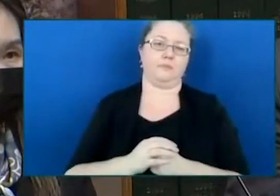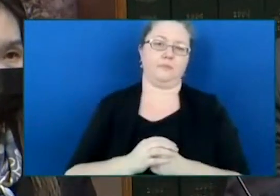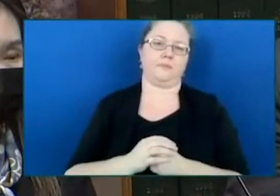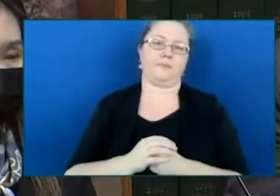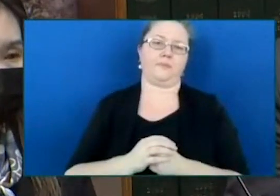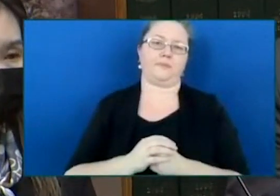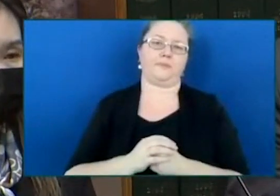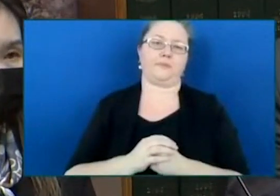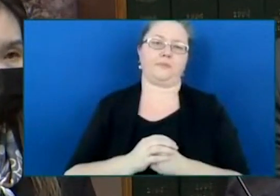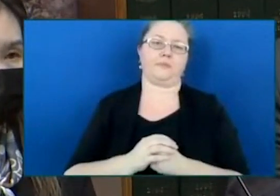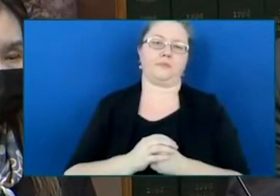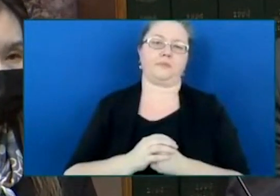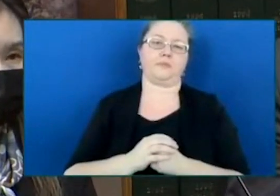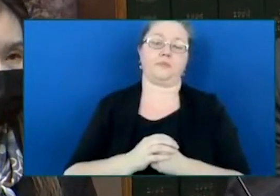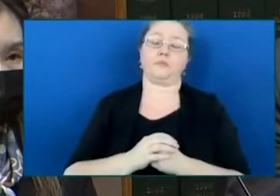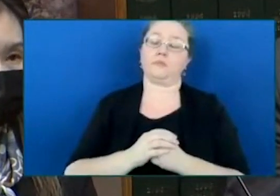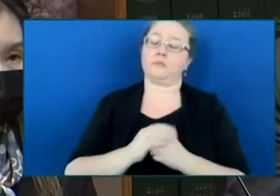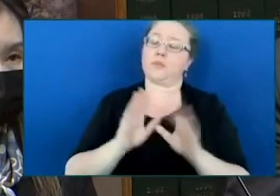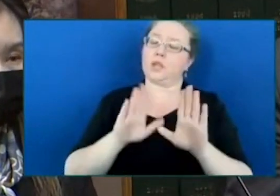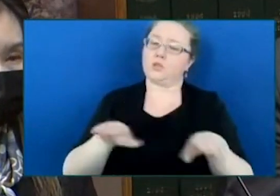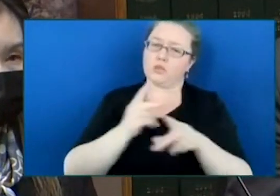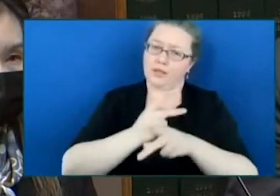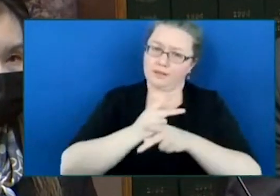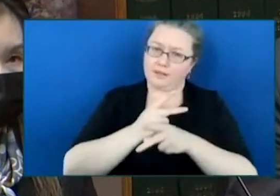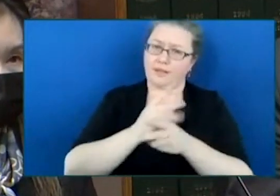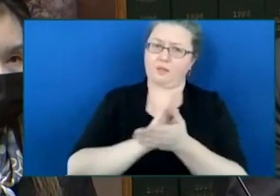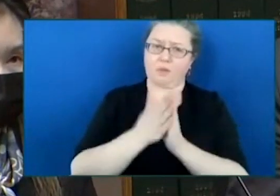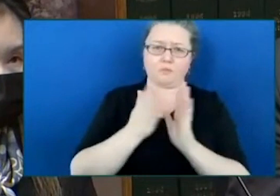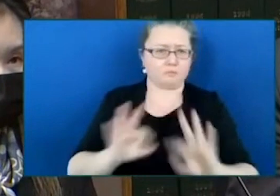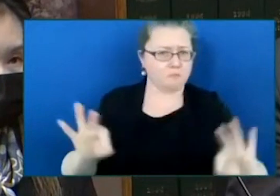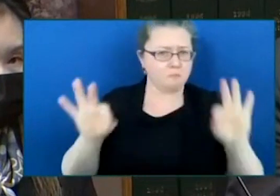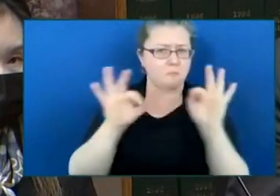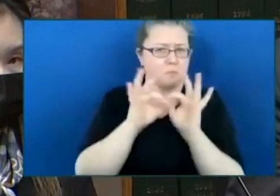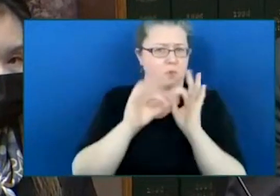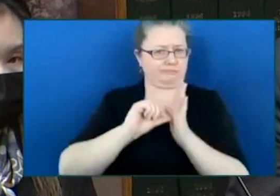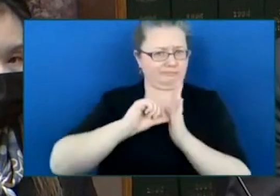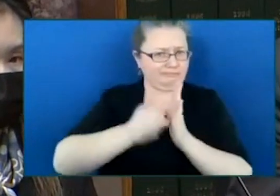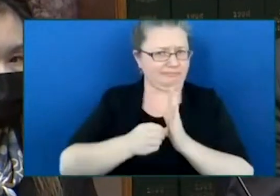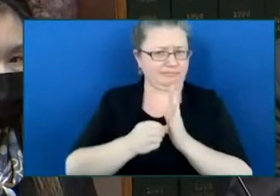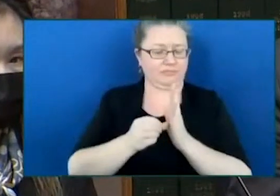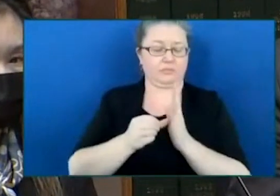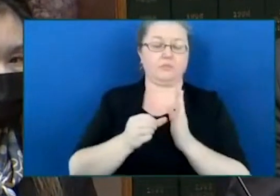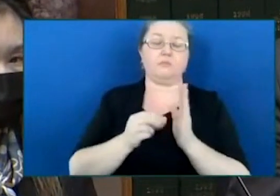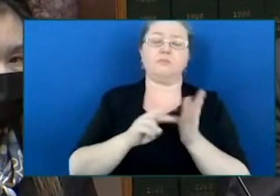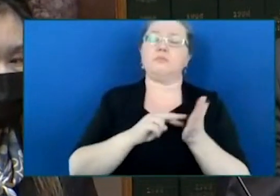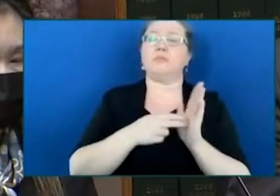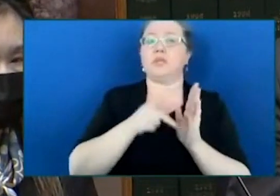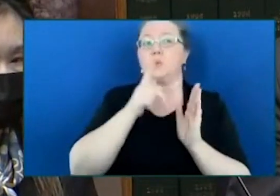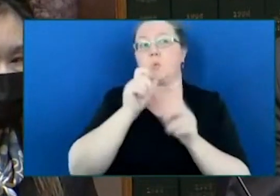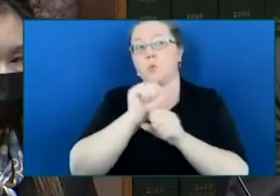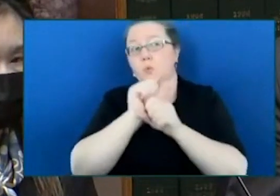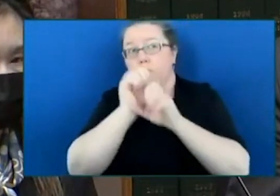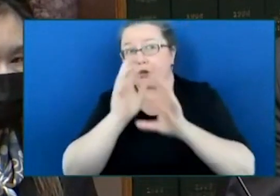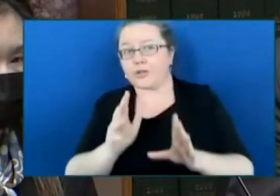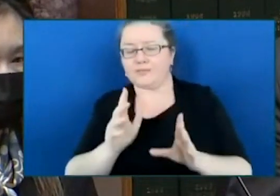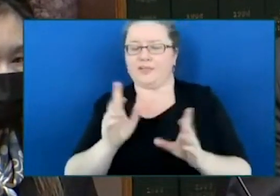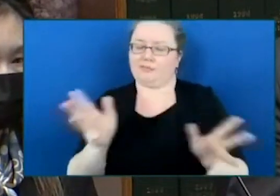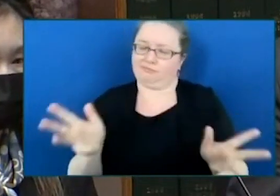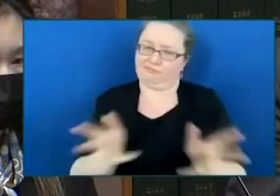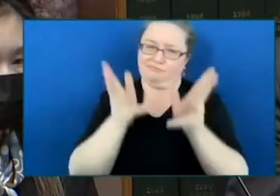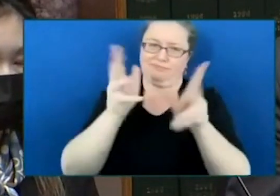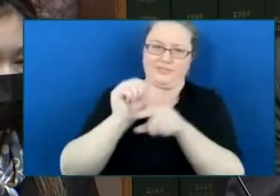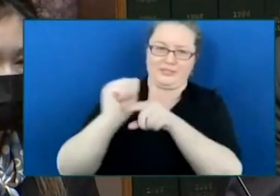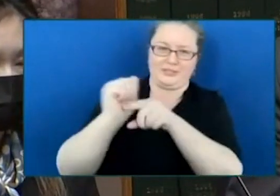Mr. Speaker, as childcare becomes a core service for BC families, we must also train more skilled professionals. Already, we have doubled the number of early childhood